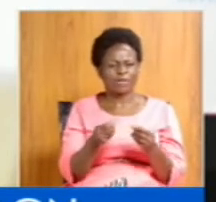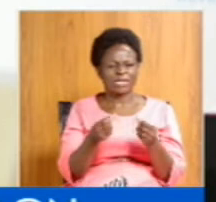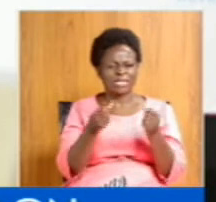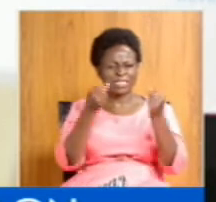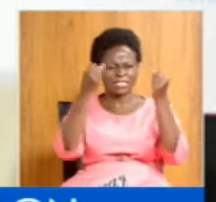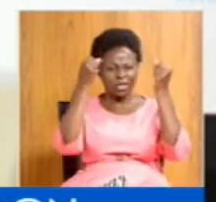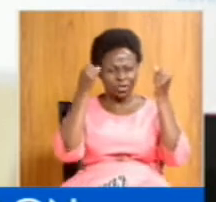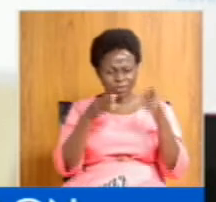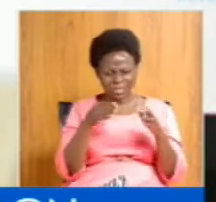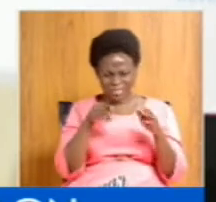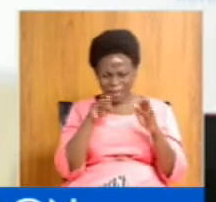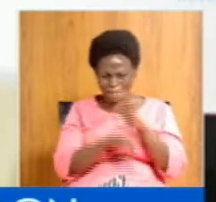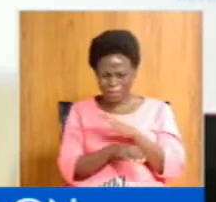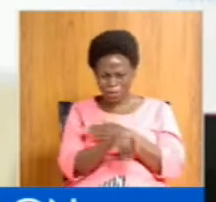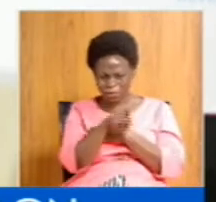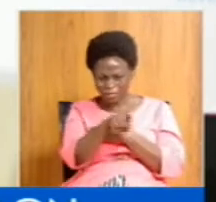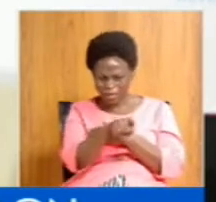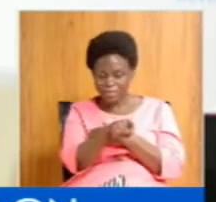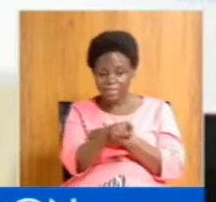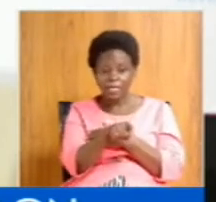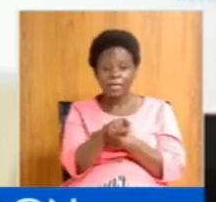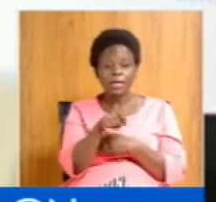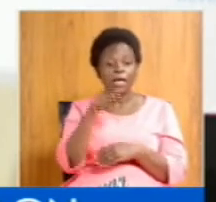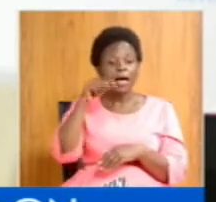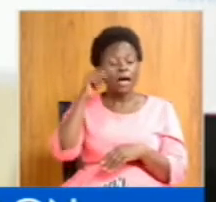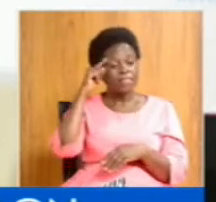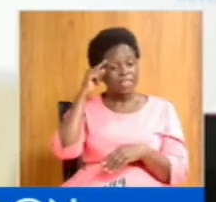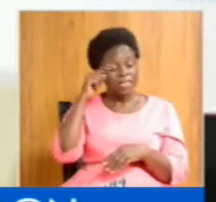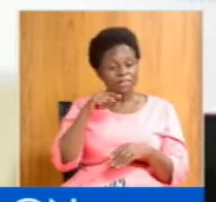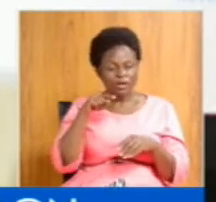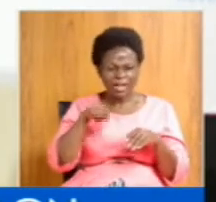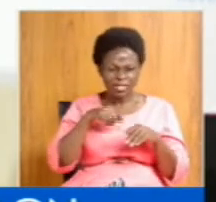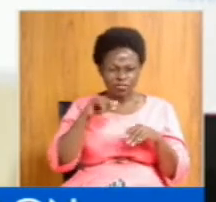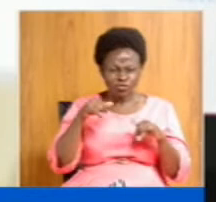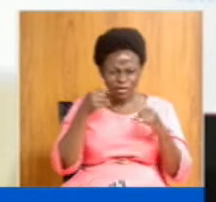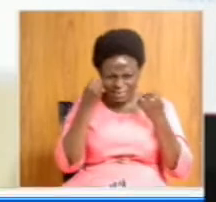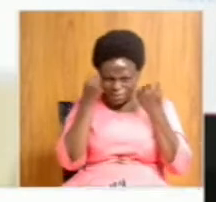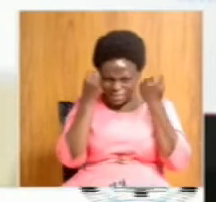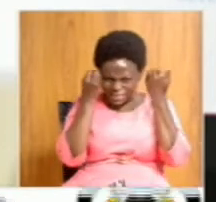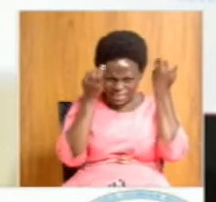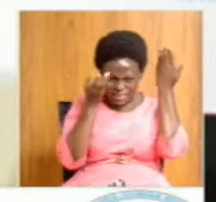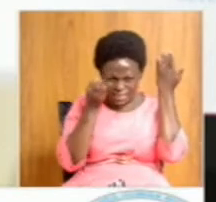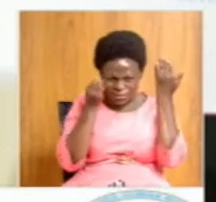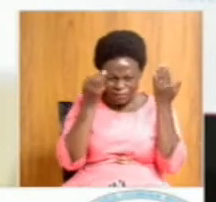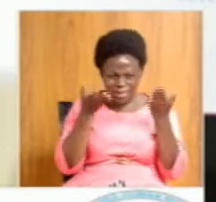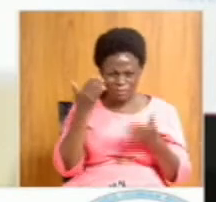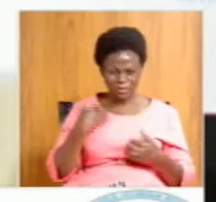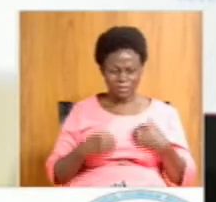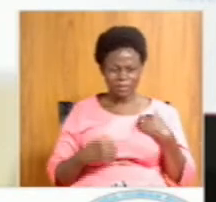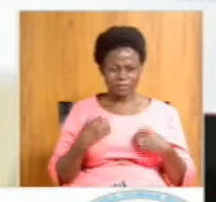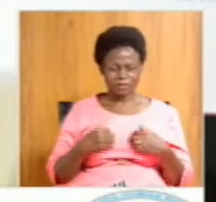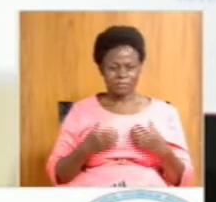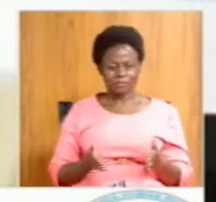that particular threshold but that aside I think it's for us to try innovative and more interesting ways